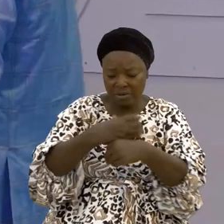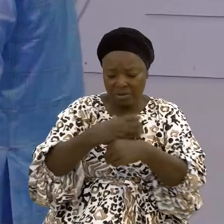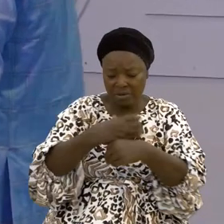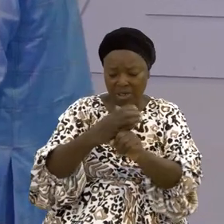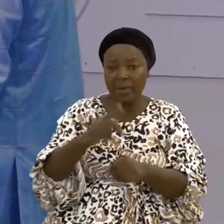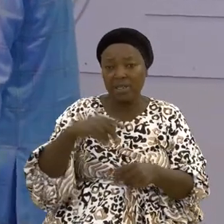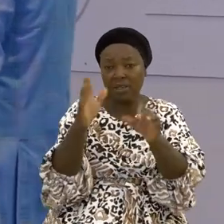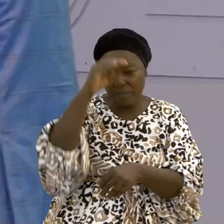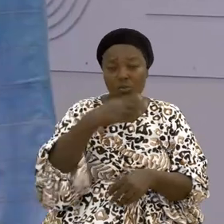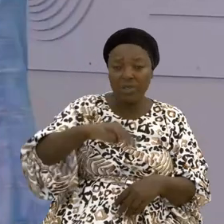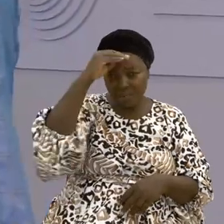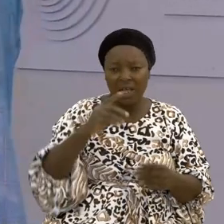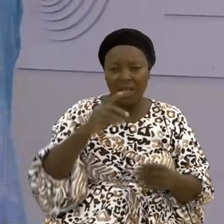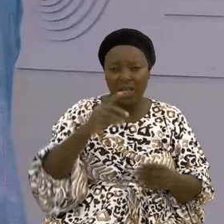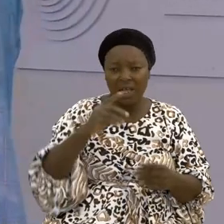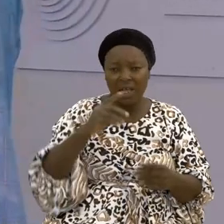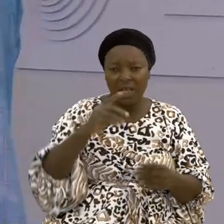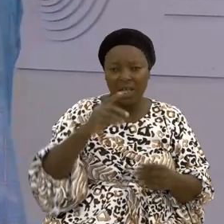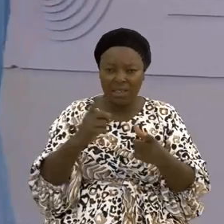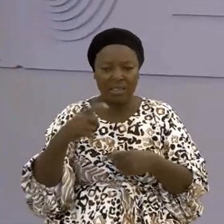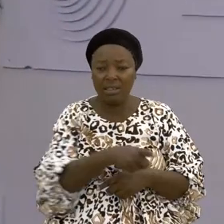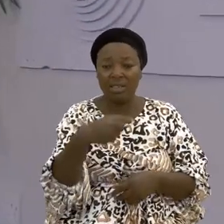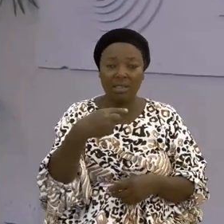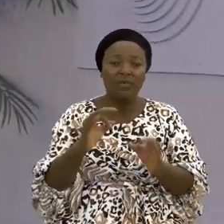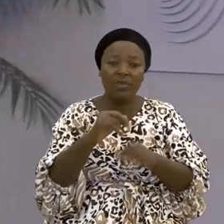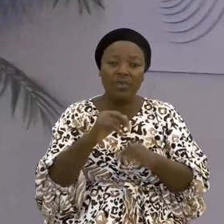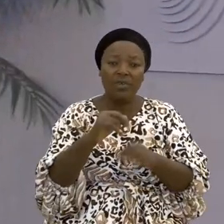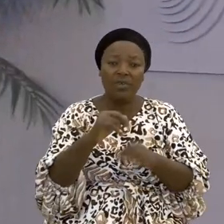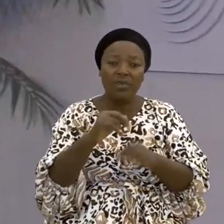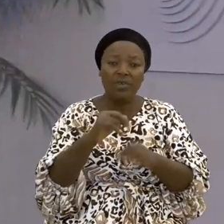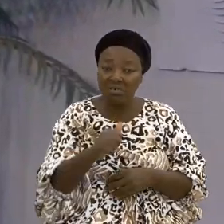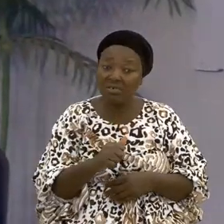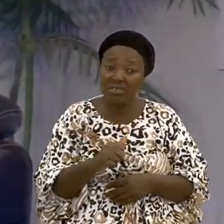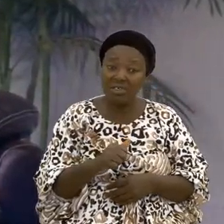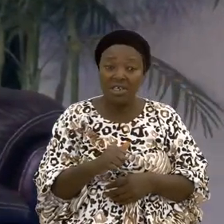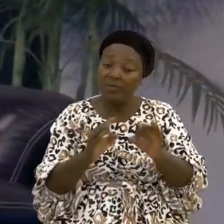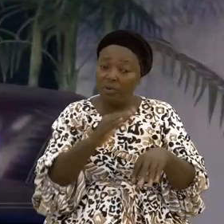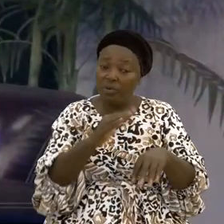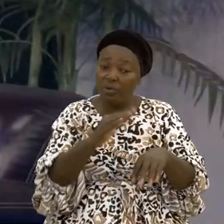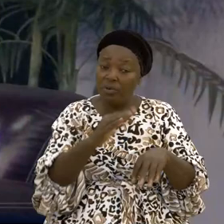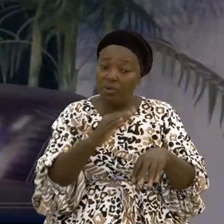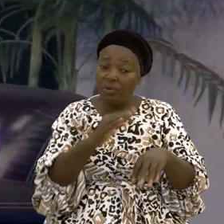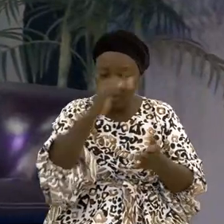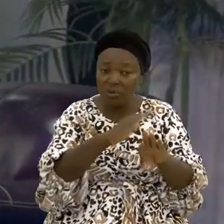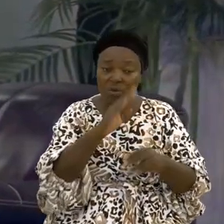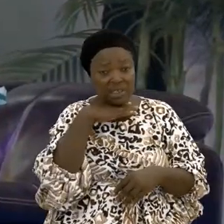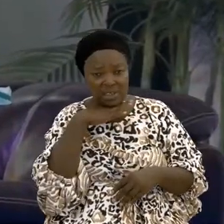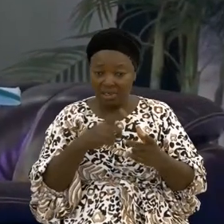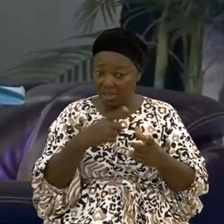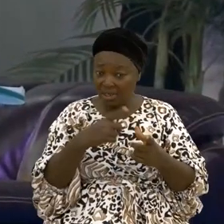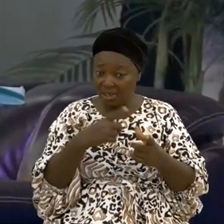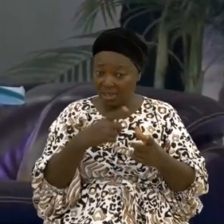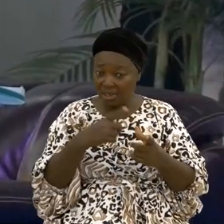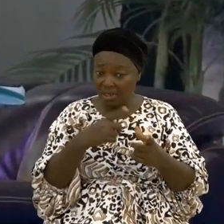by wicked men, and they say, if you are not corrupt, if you don't want to be corrupt, then you're